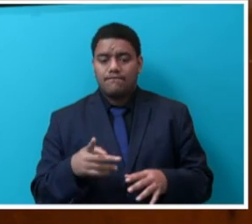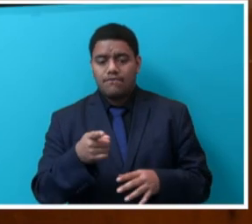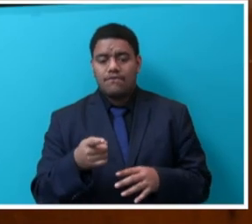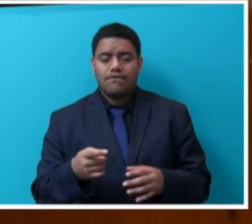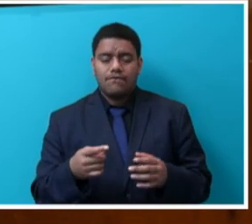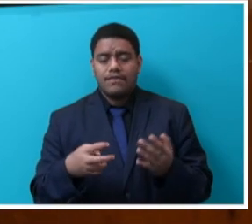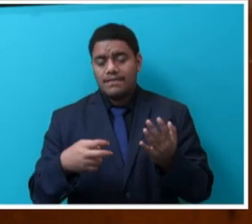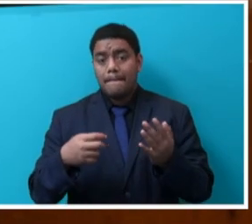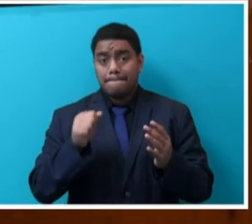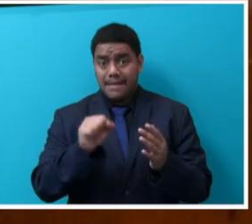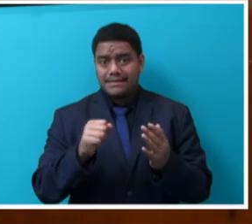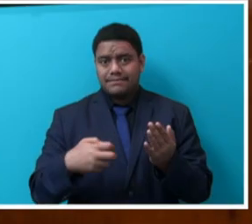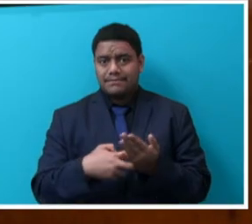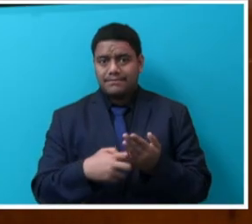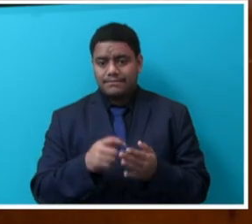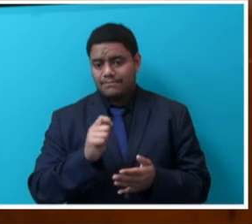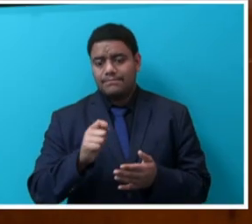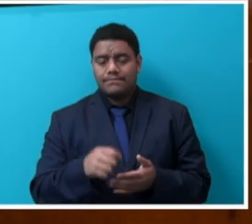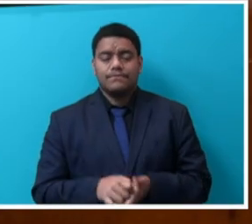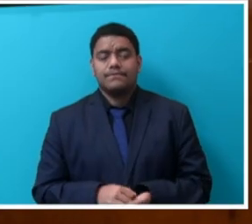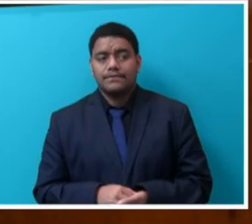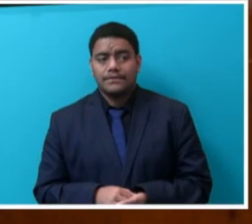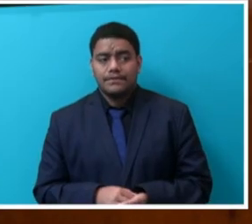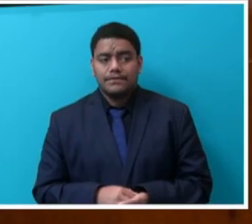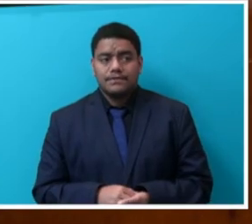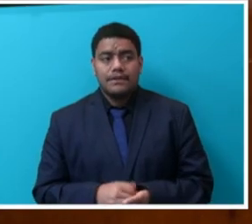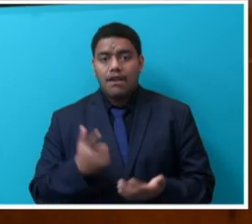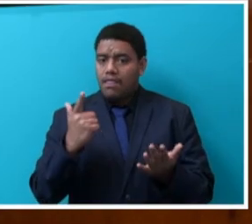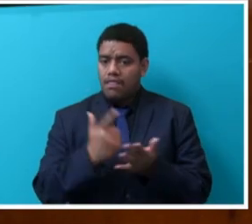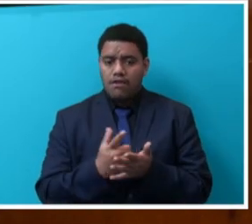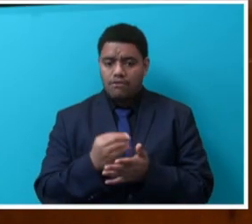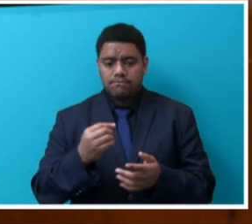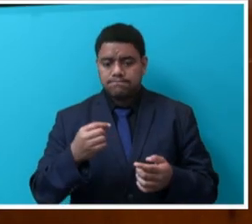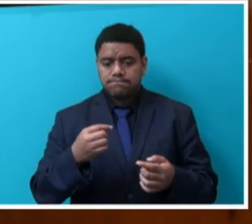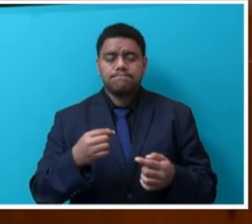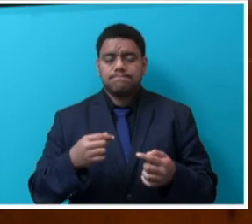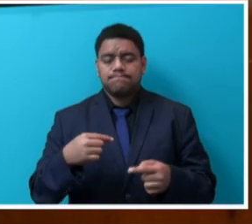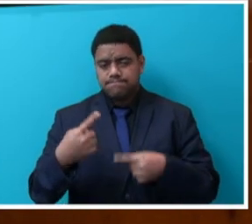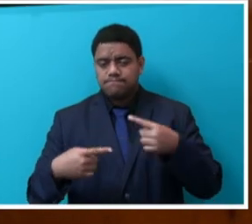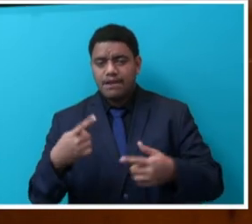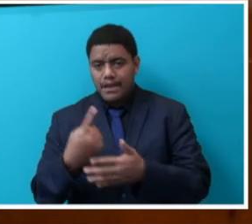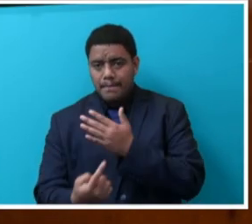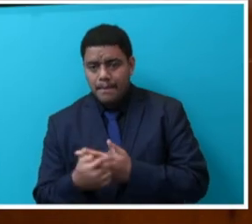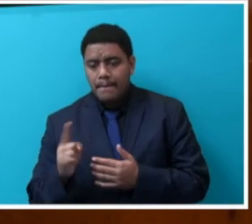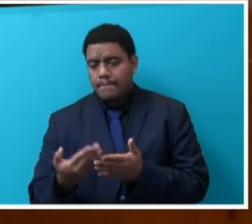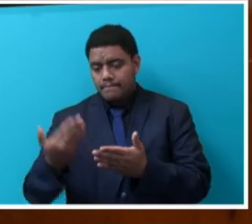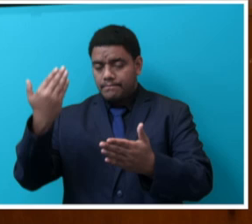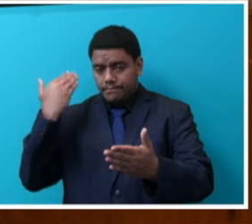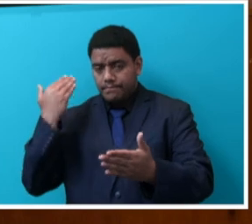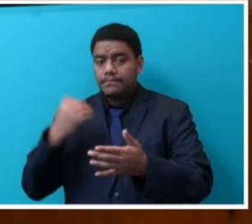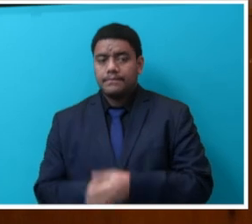iteration of ticketing in Fiji. I know there has been a lot of speculation, but the task at hand is not